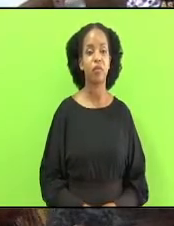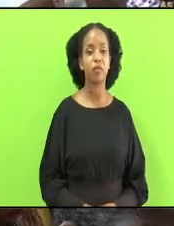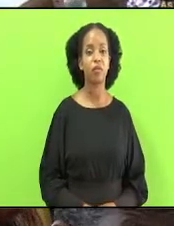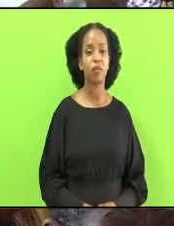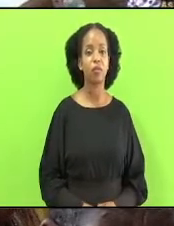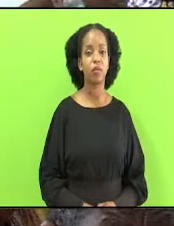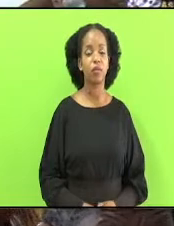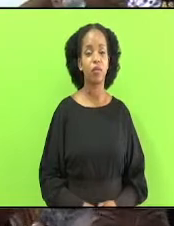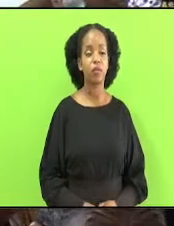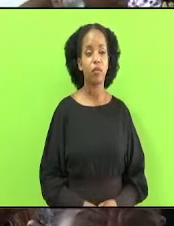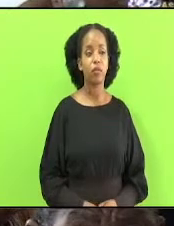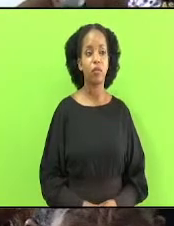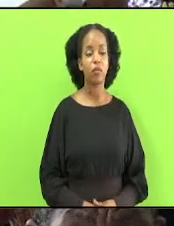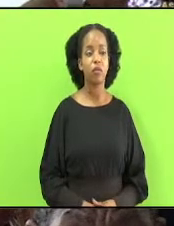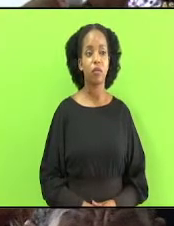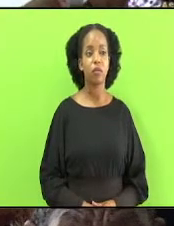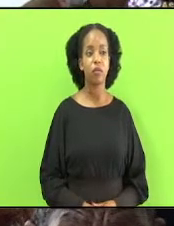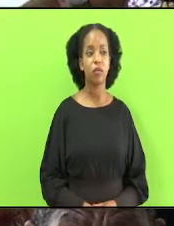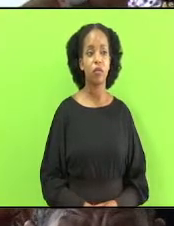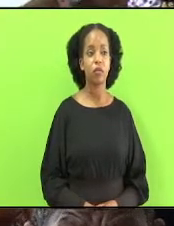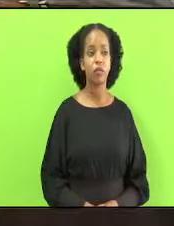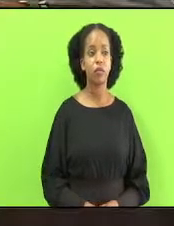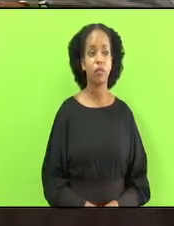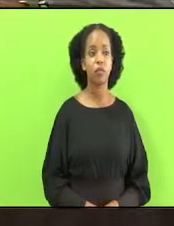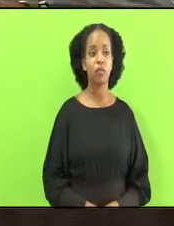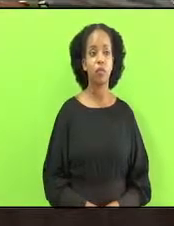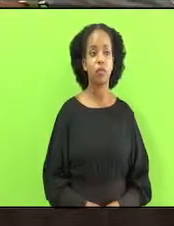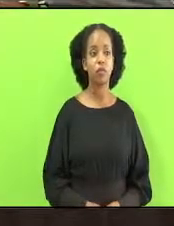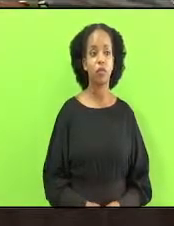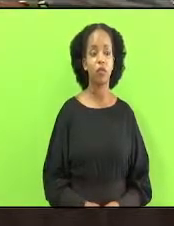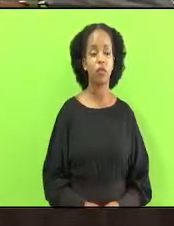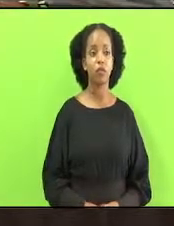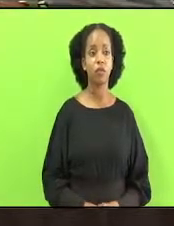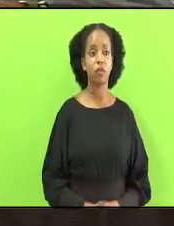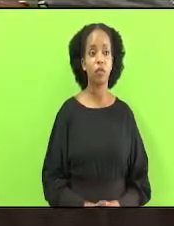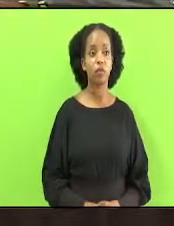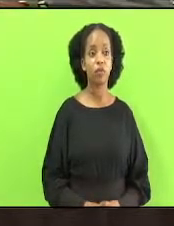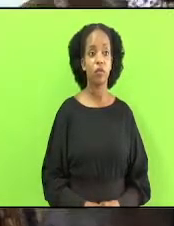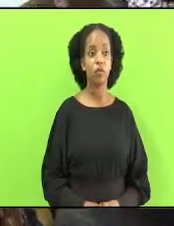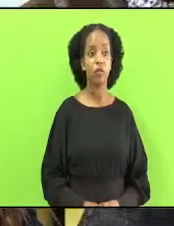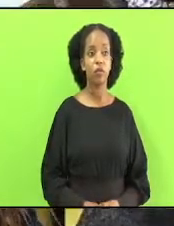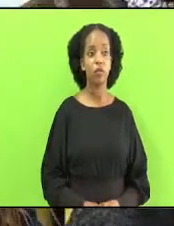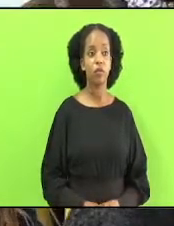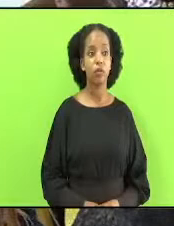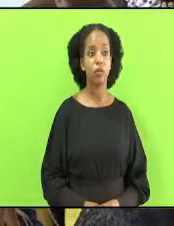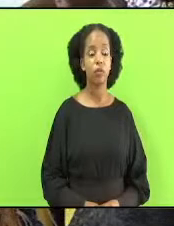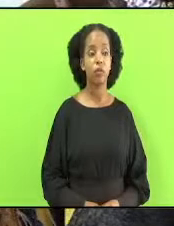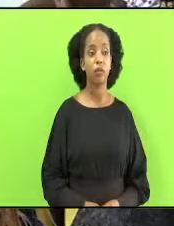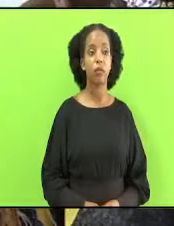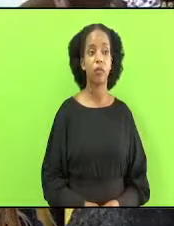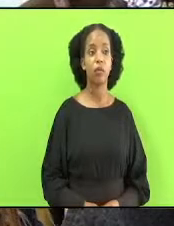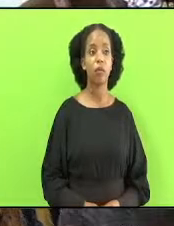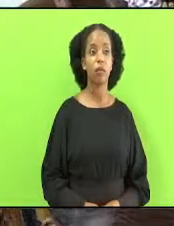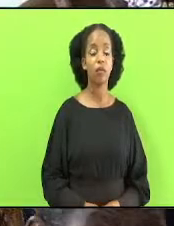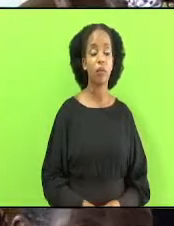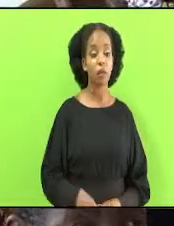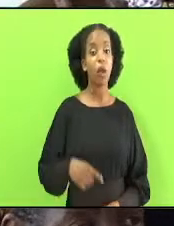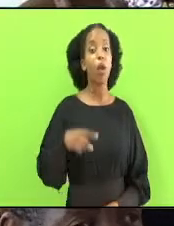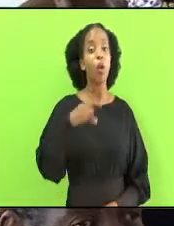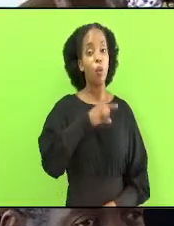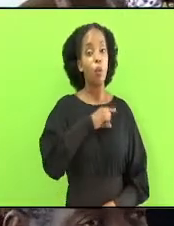latlholwang matlakala mo metseng mo ko ditulong tsa selegae. Because even though we